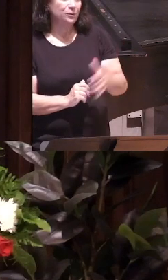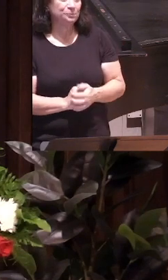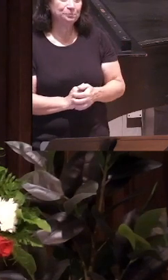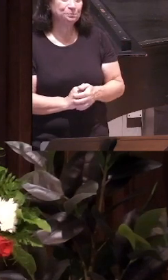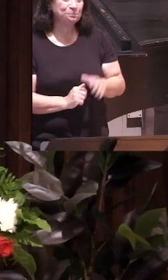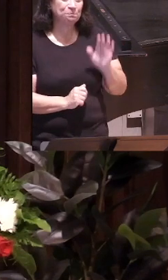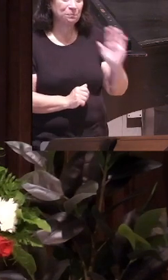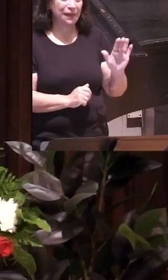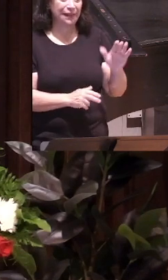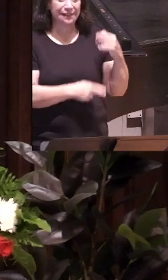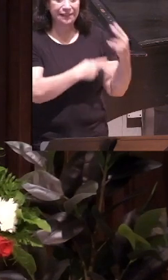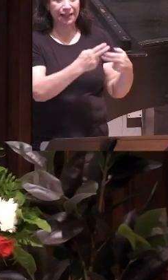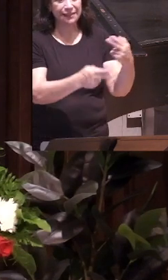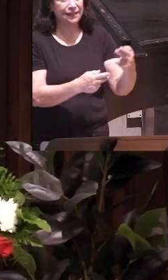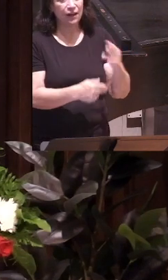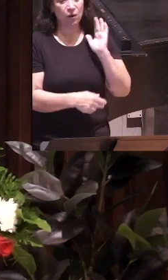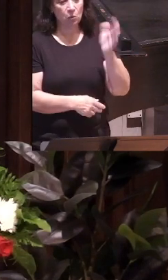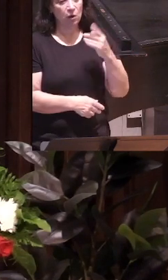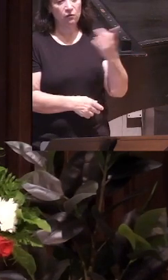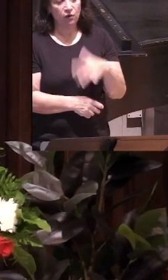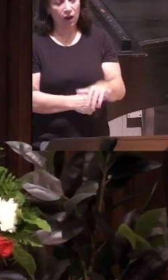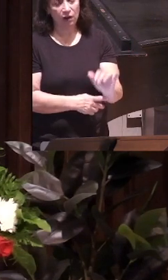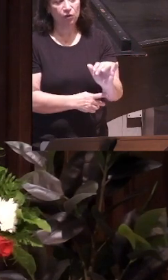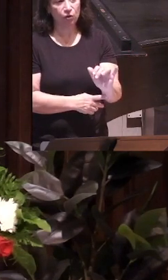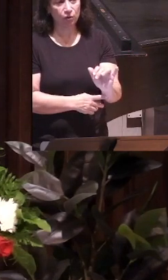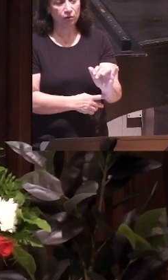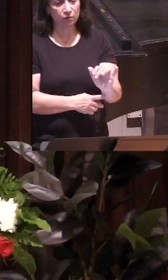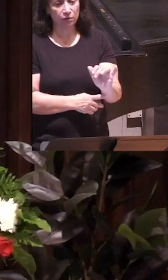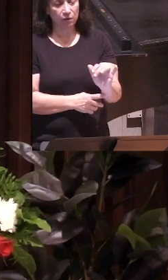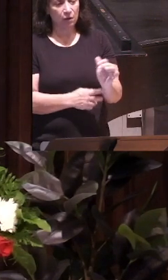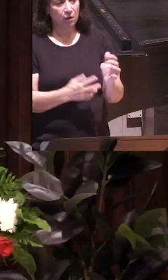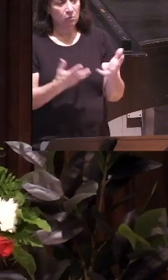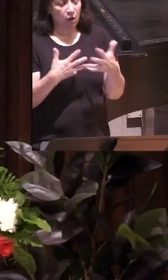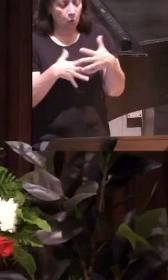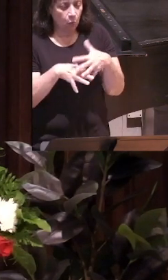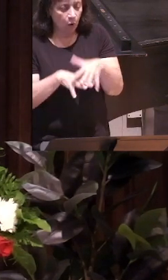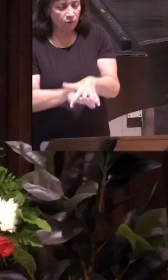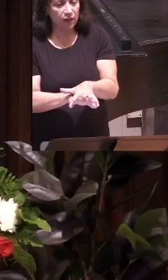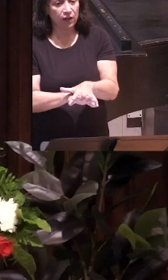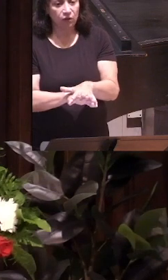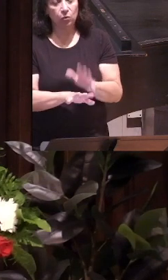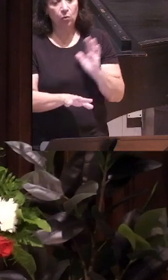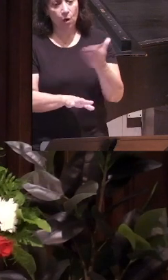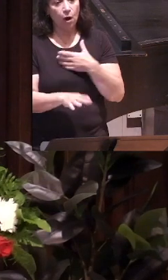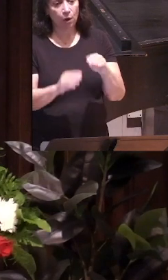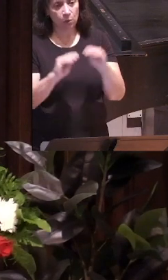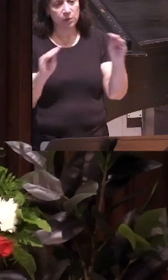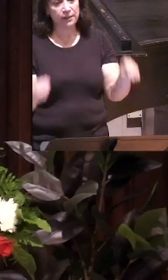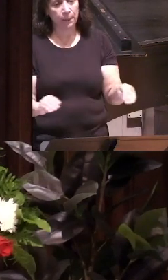Earl's legacy will forever be woven into the fabric of our museum.